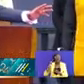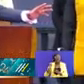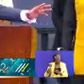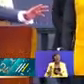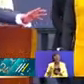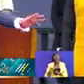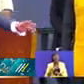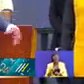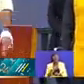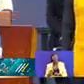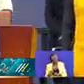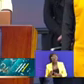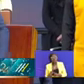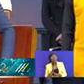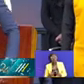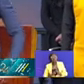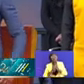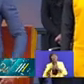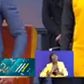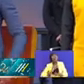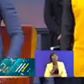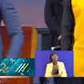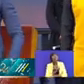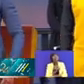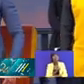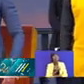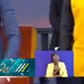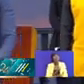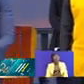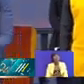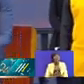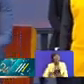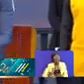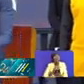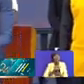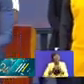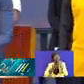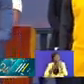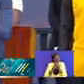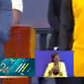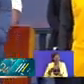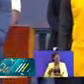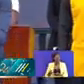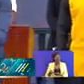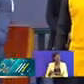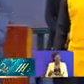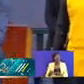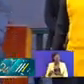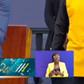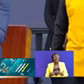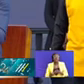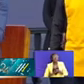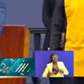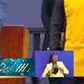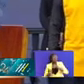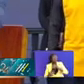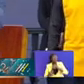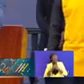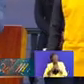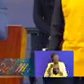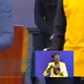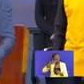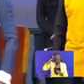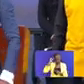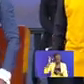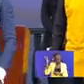labors and shoulders that we are able to know what we know we will honor them we will minister to them because